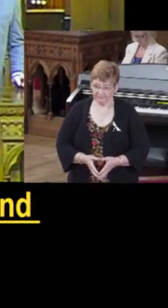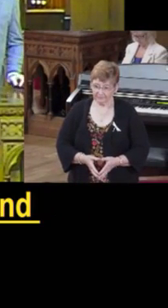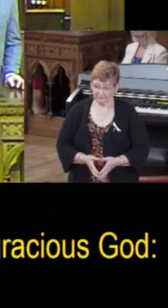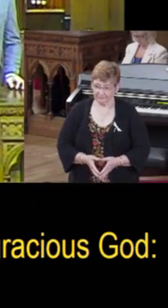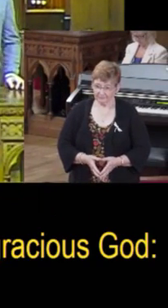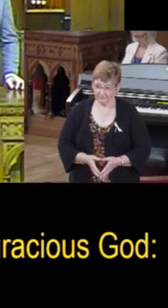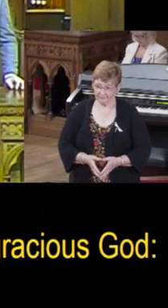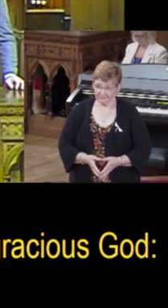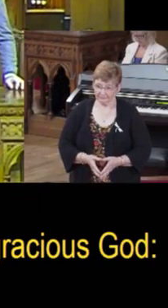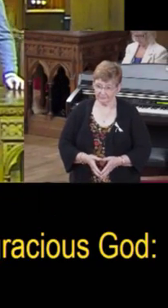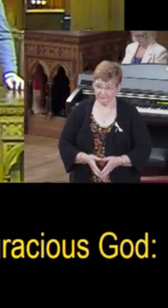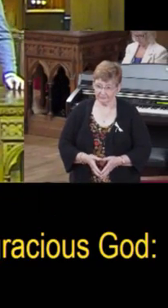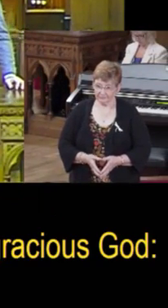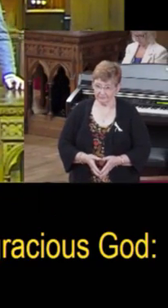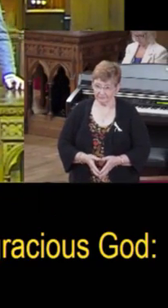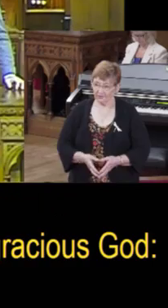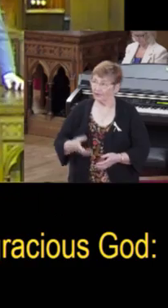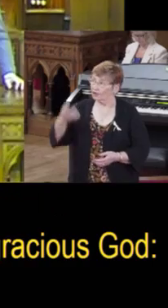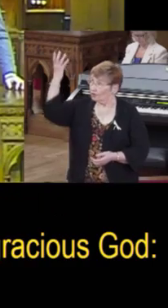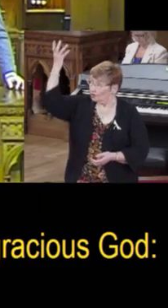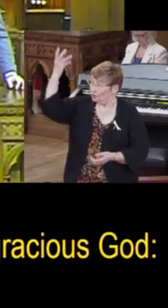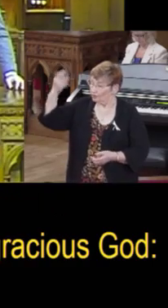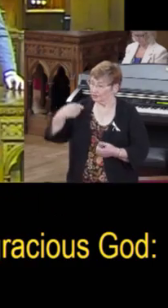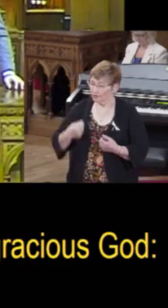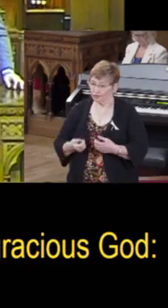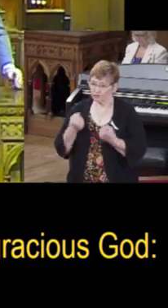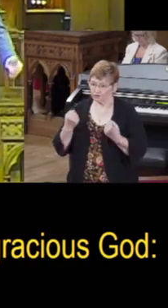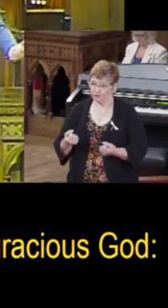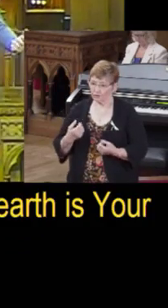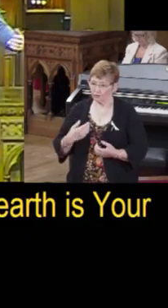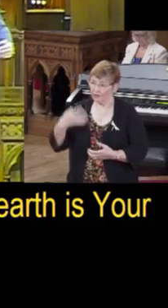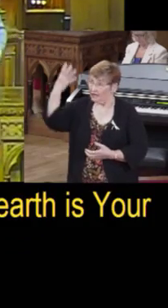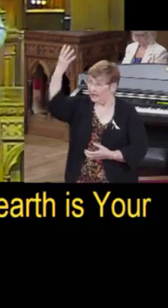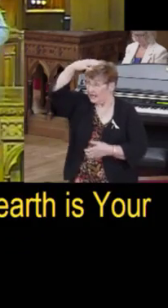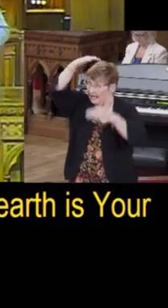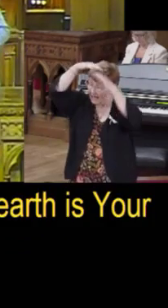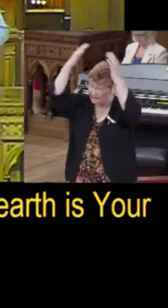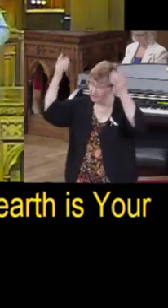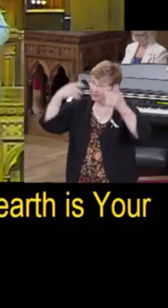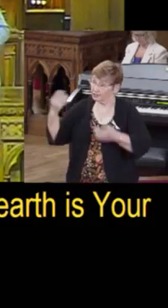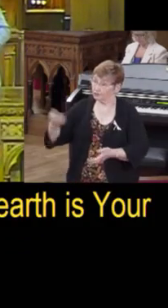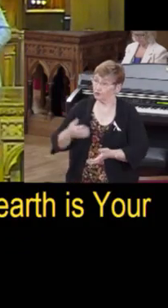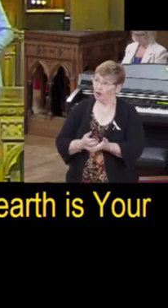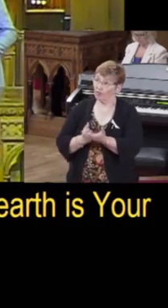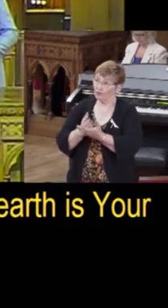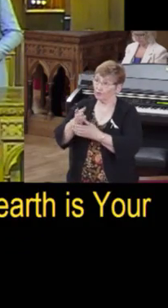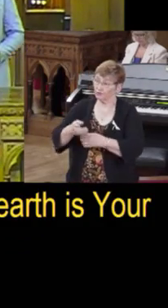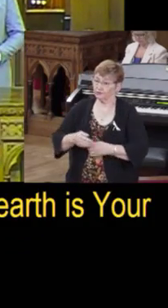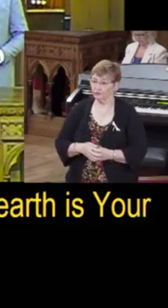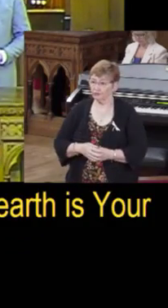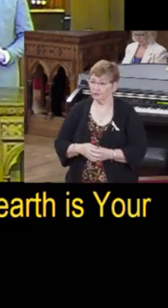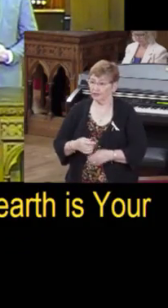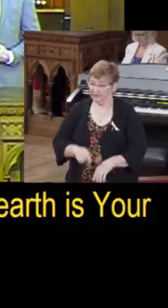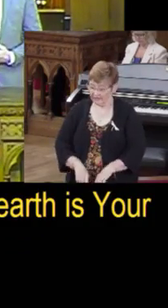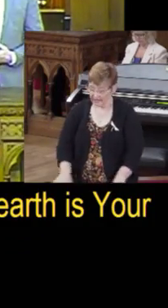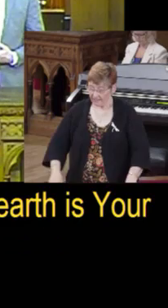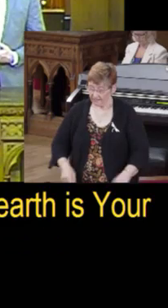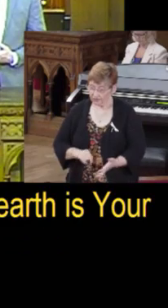Eternal, almighty, and most gracious God, heaven is your throne, and earth is your